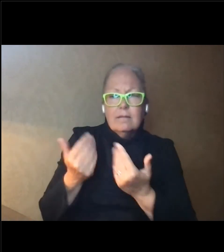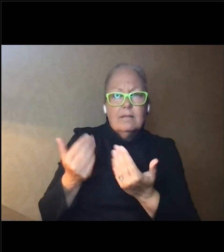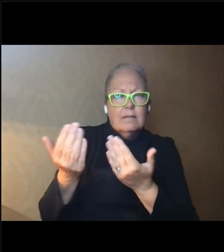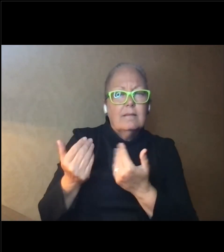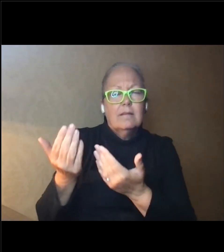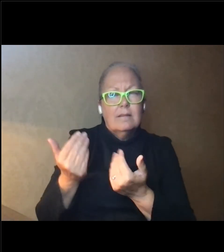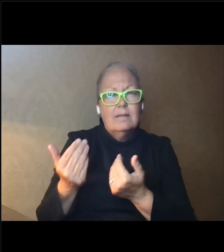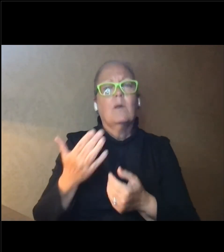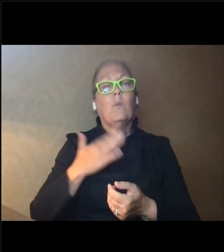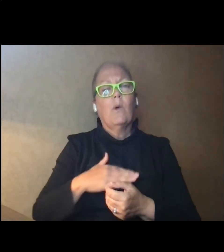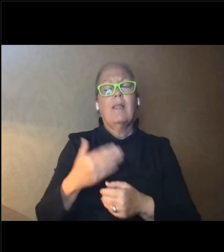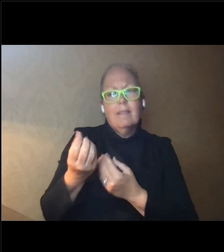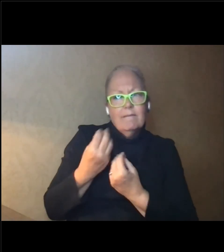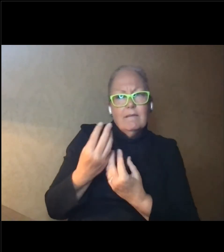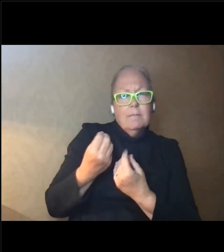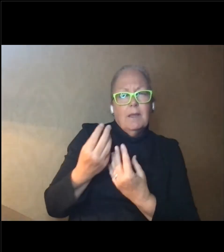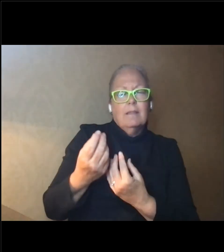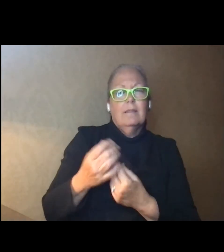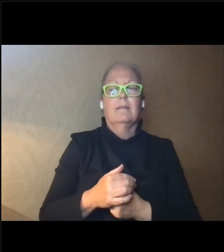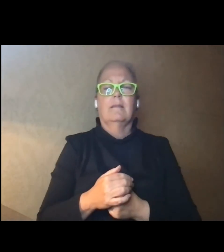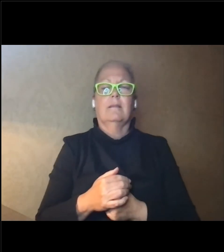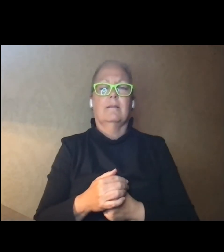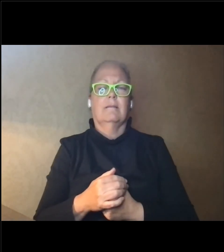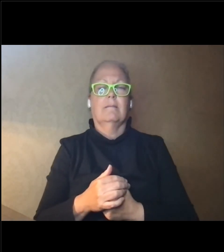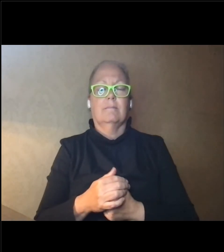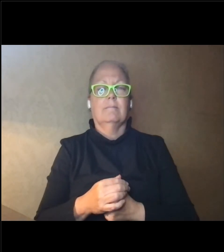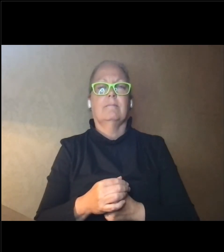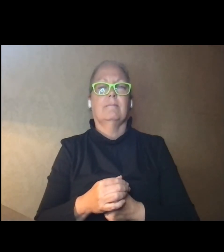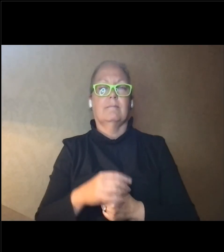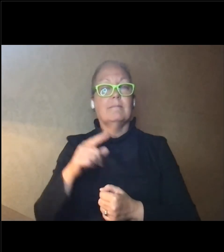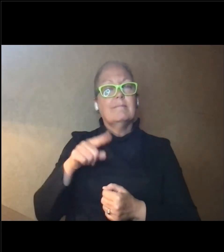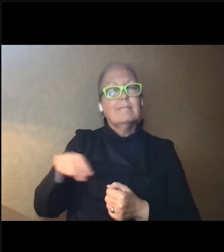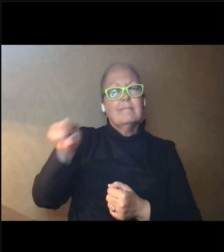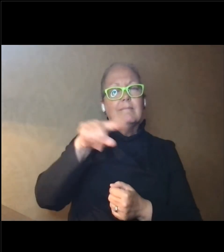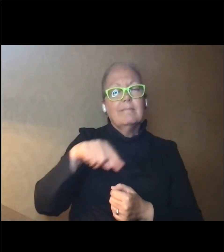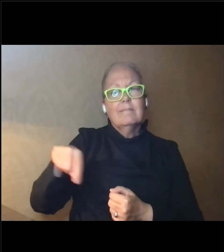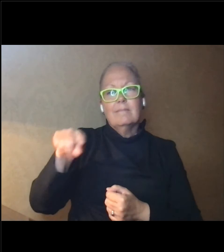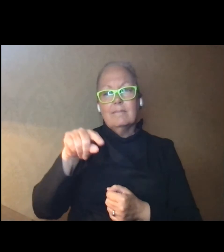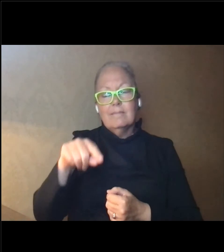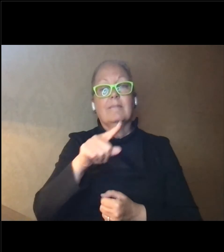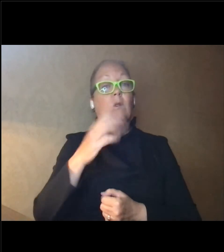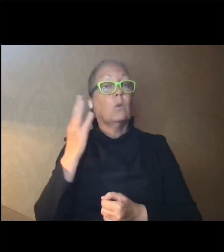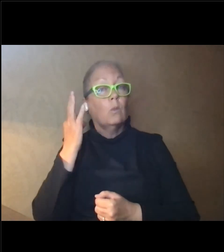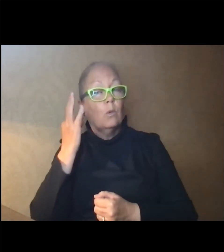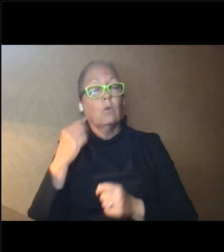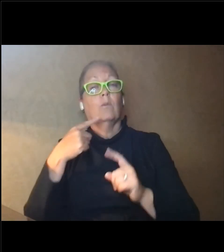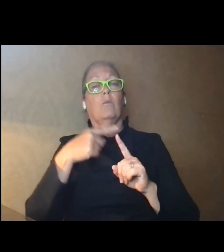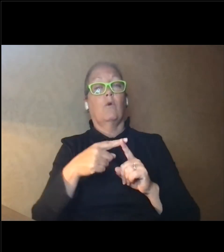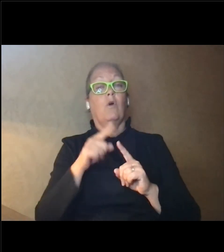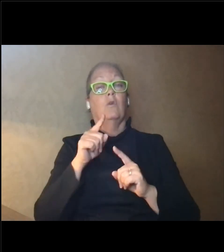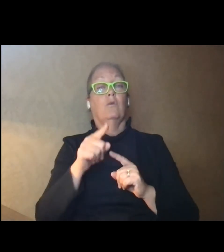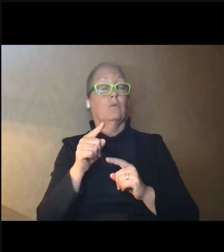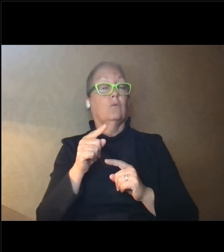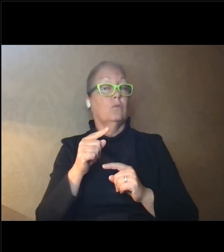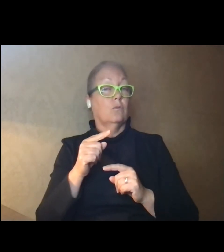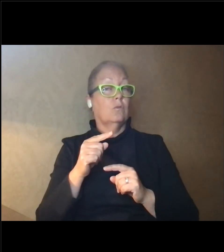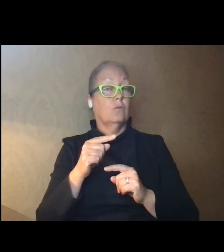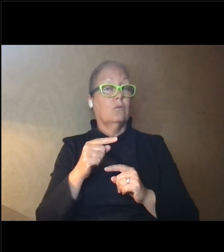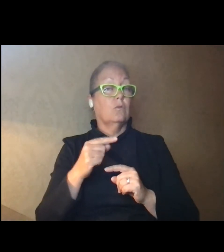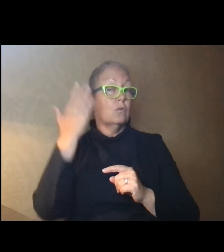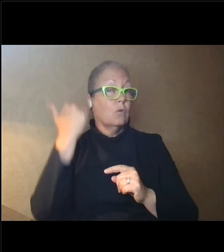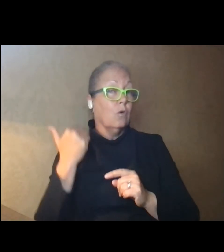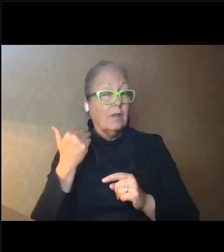our target groups, so or amongst them, of course, women and girls with disabilities and users of services,